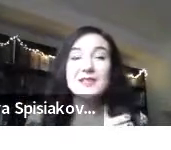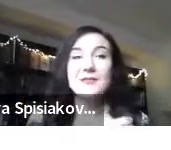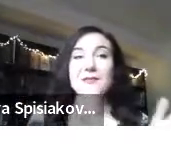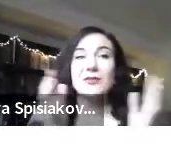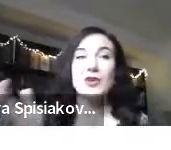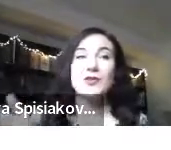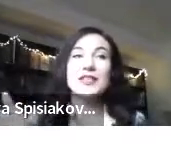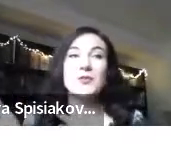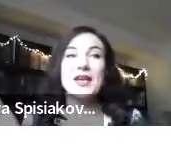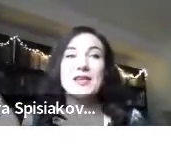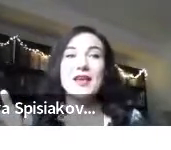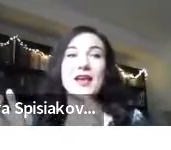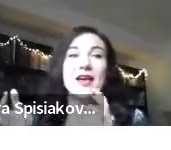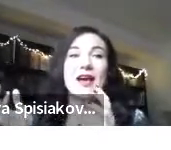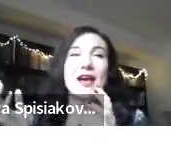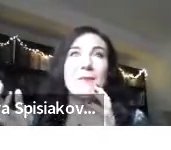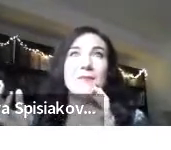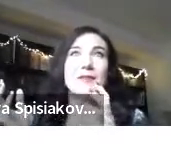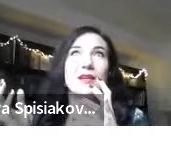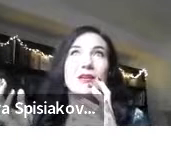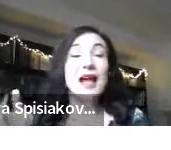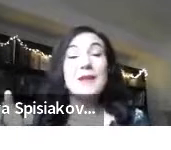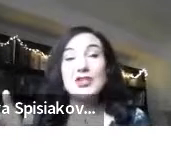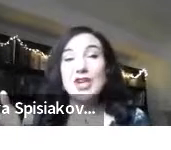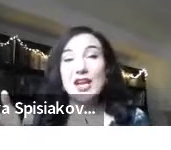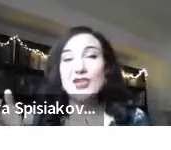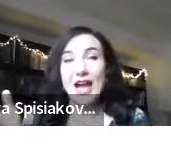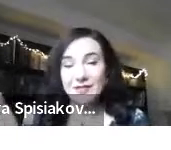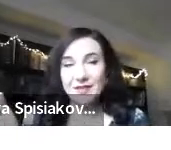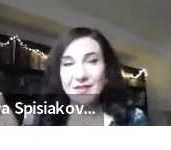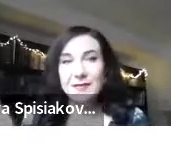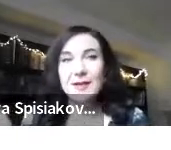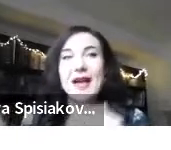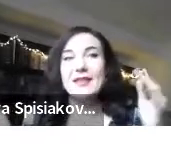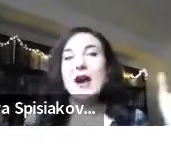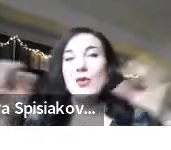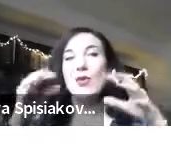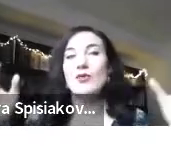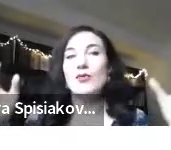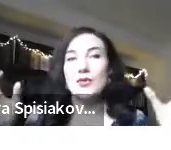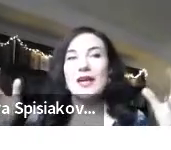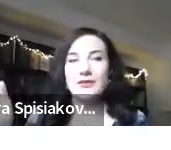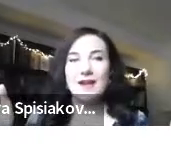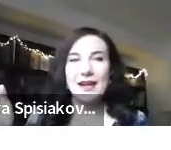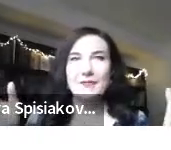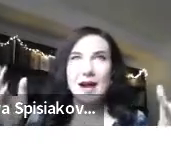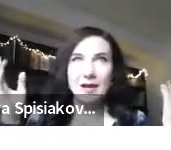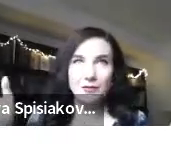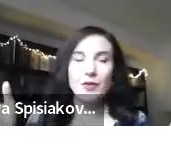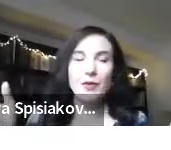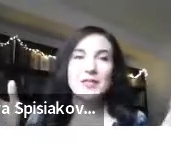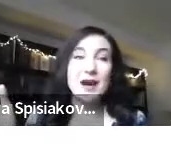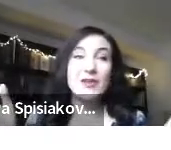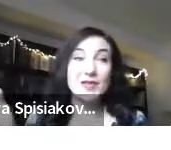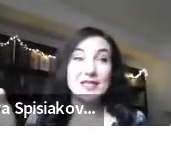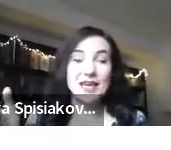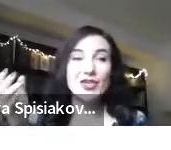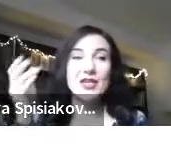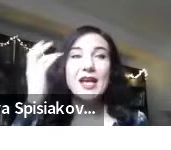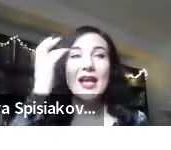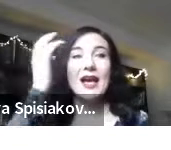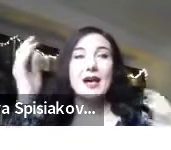disability activism crosses with climate change activism, and how all of those are influenced